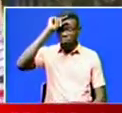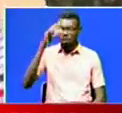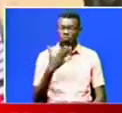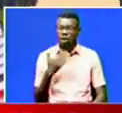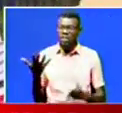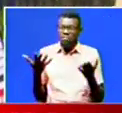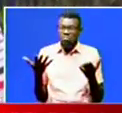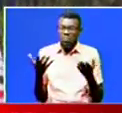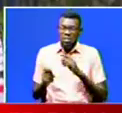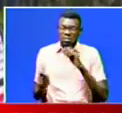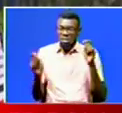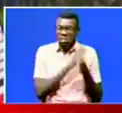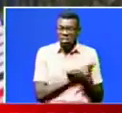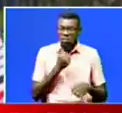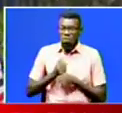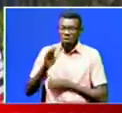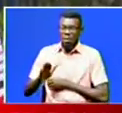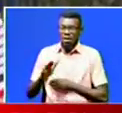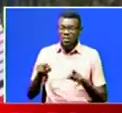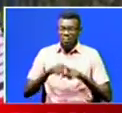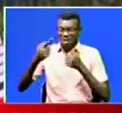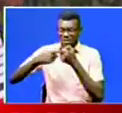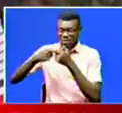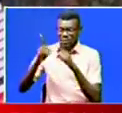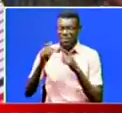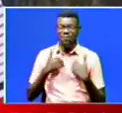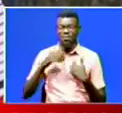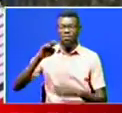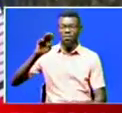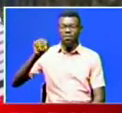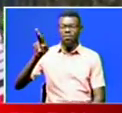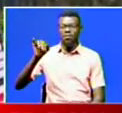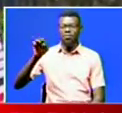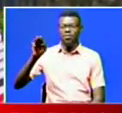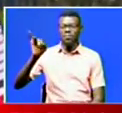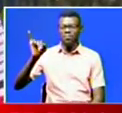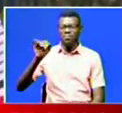diplomatic charm ahead of the June date with the Hague. Murobi Mwangi, KTN News, in Nairobi.